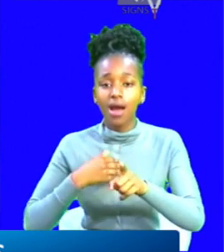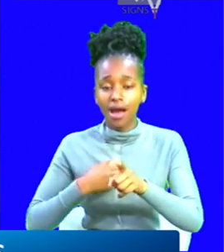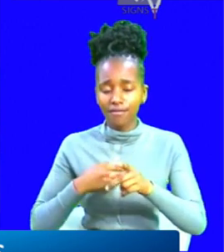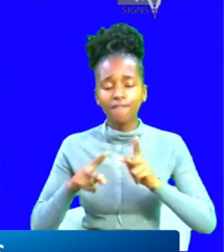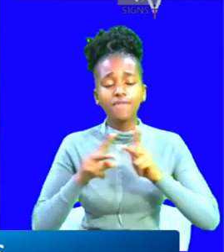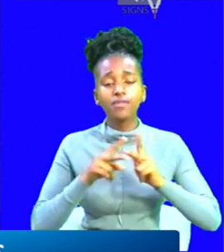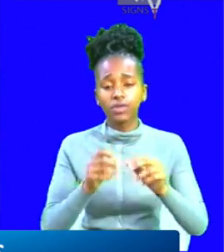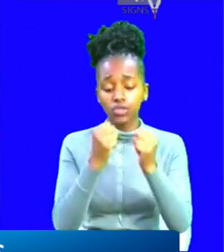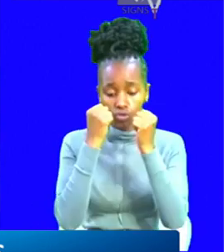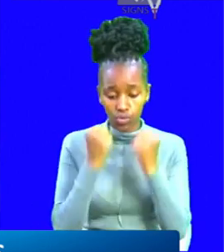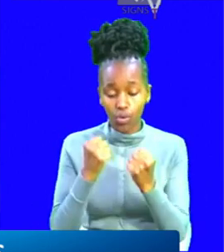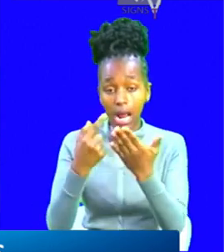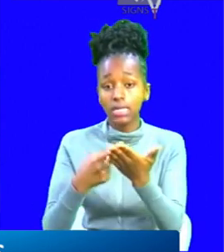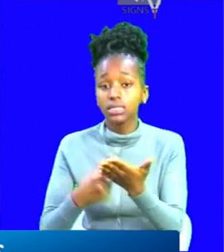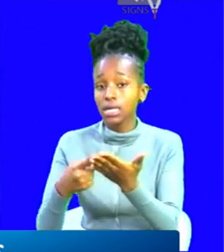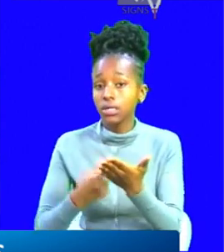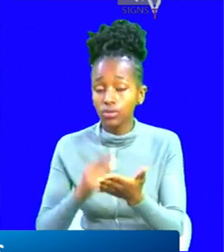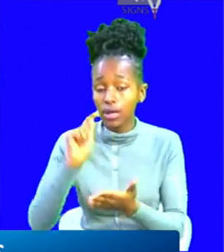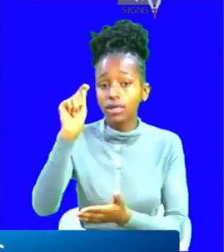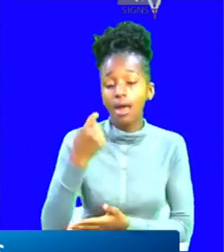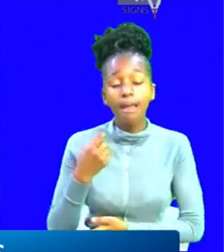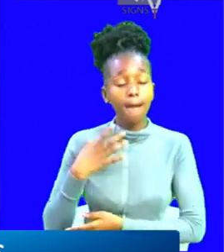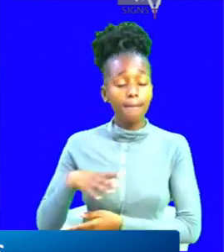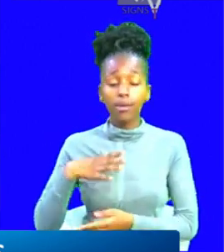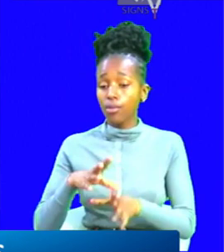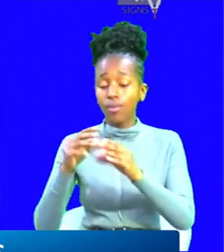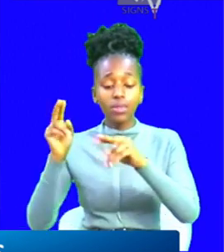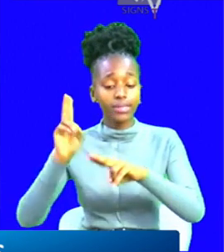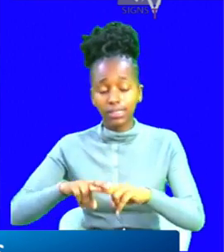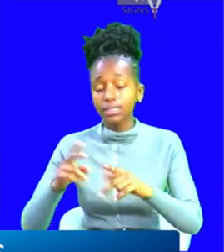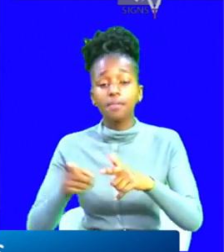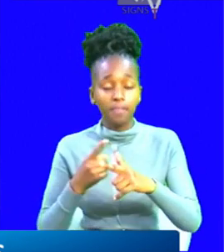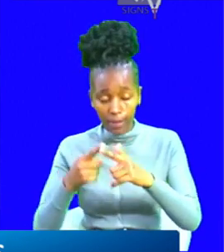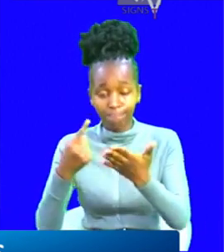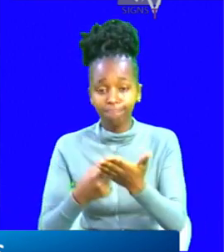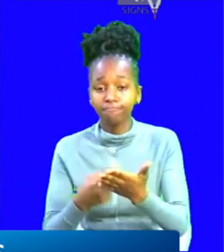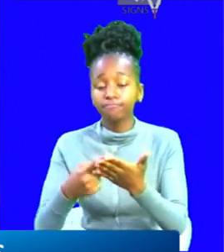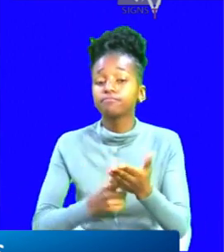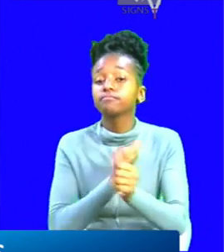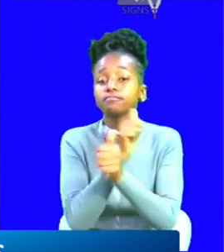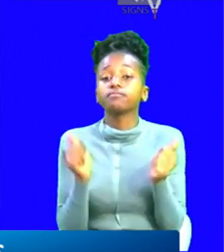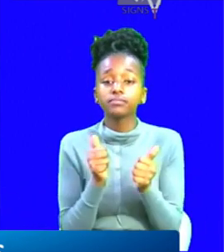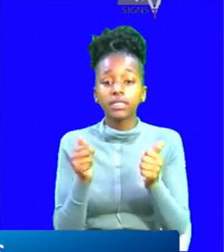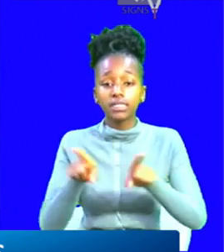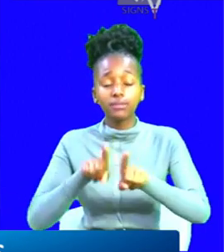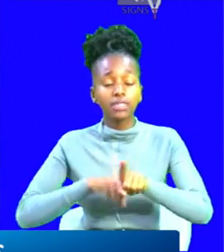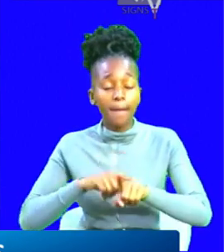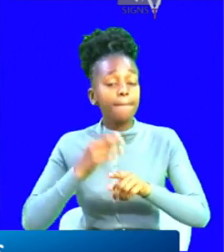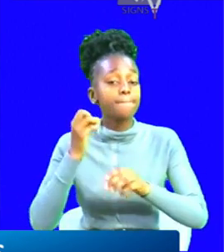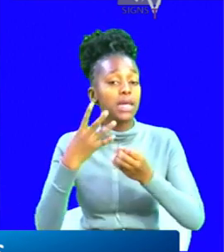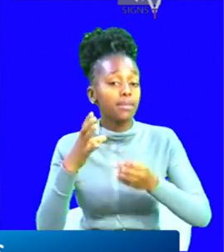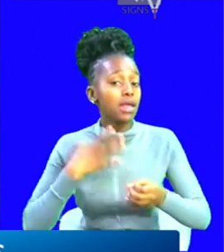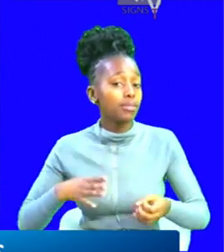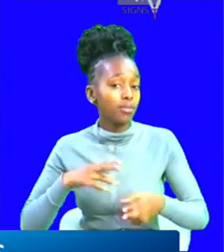dialogue, Kenyans can collectively brainstorm, implement